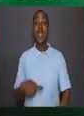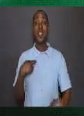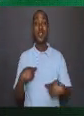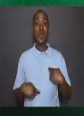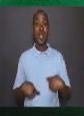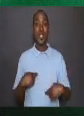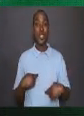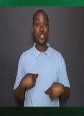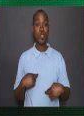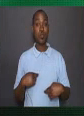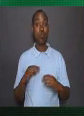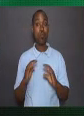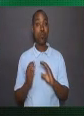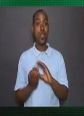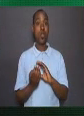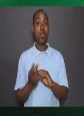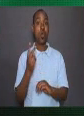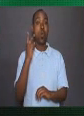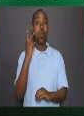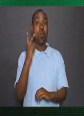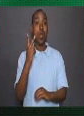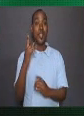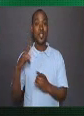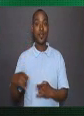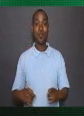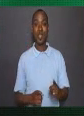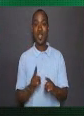Respiration occurs in two ways.